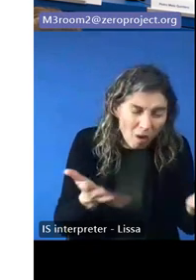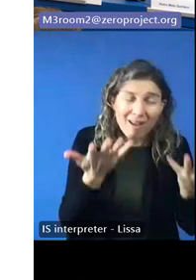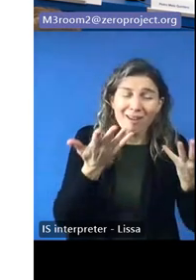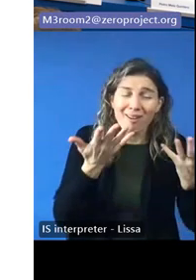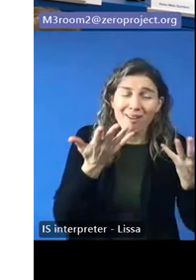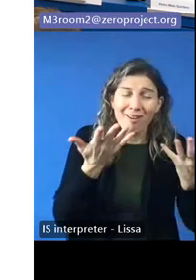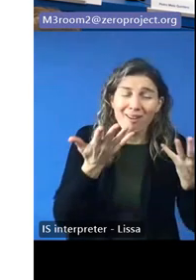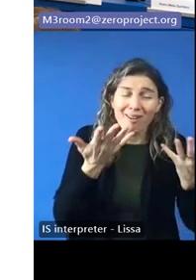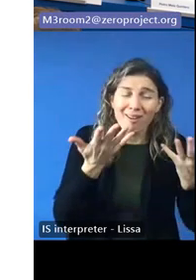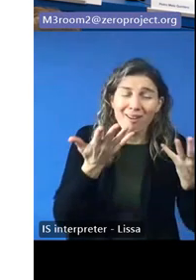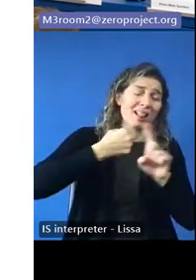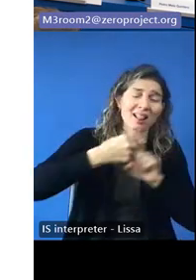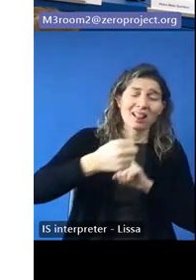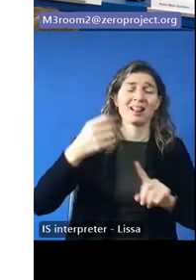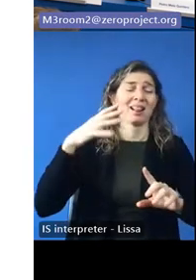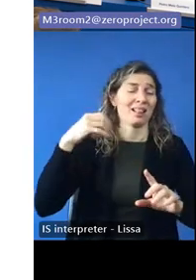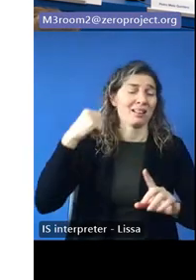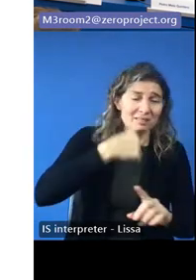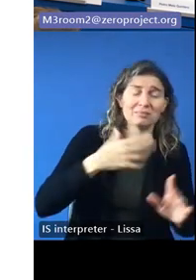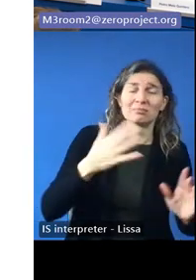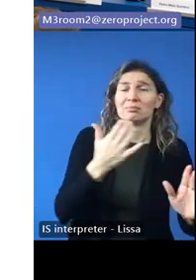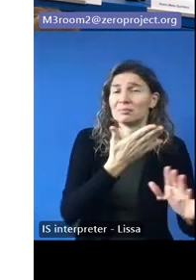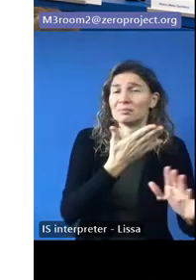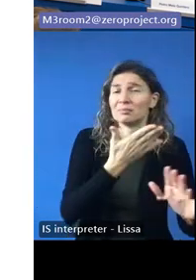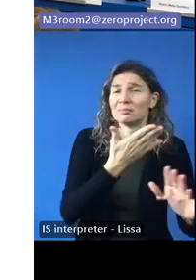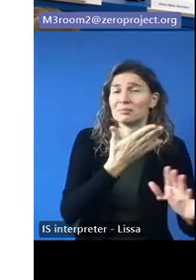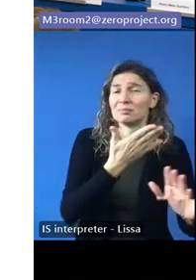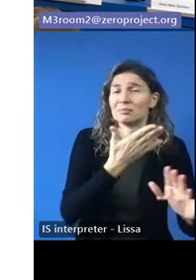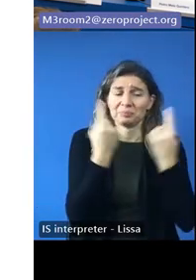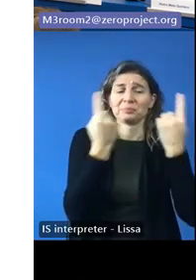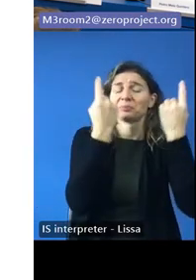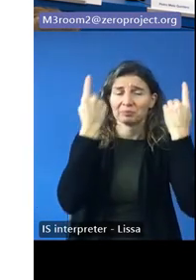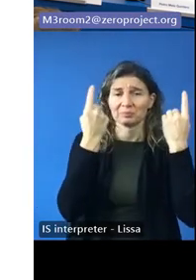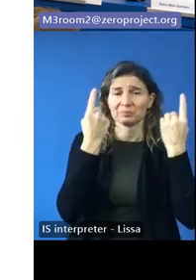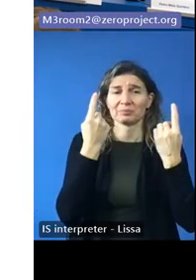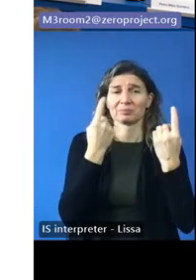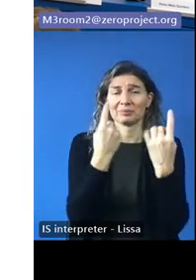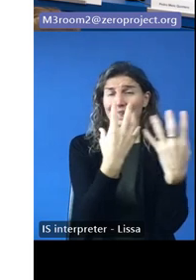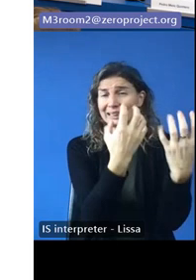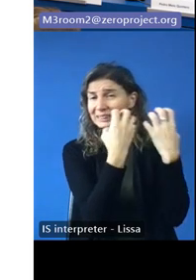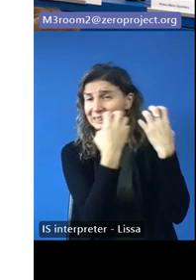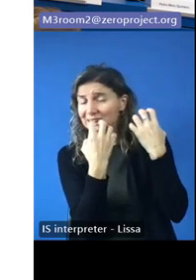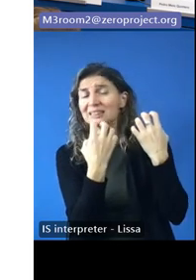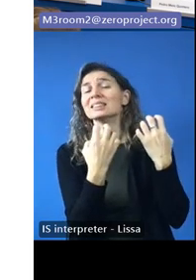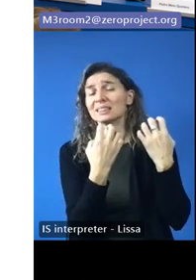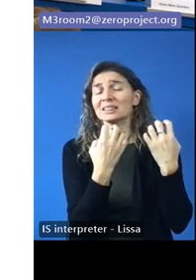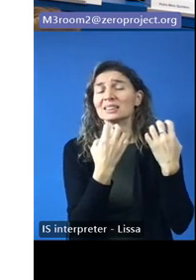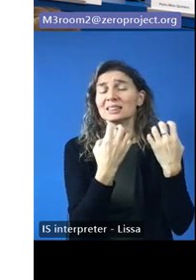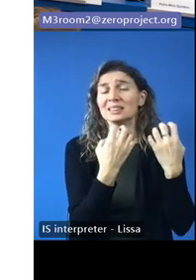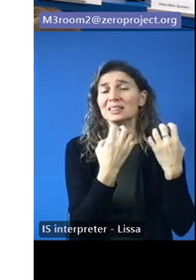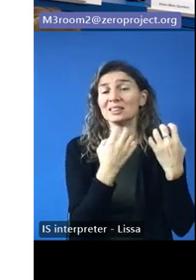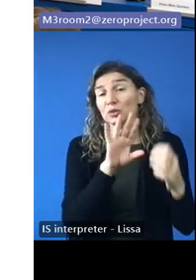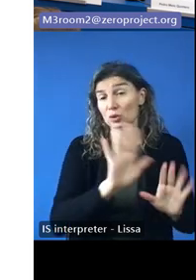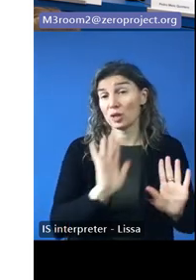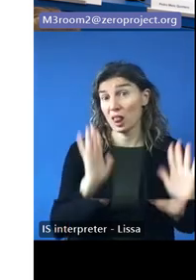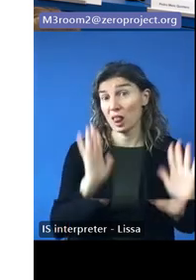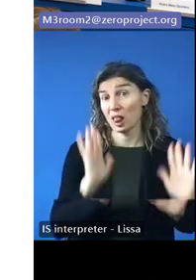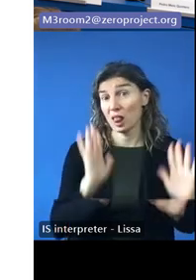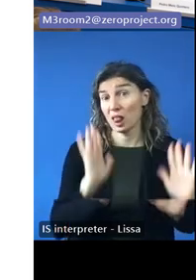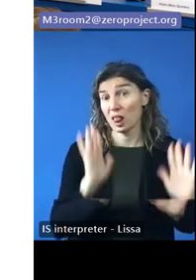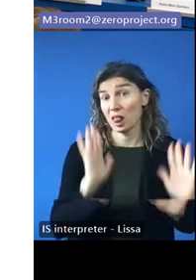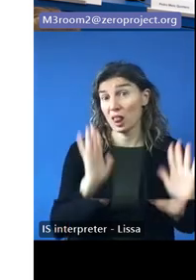In 2020, since there was no statistical data, organization carried out the first survey of